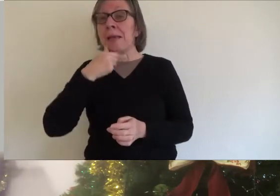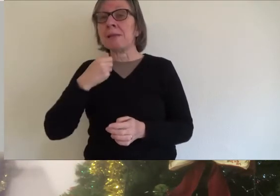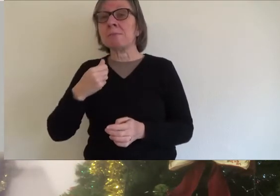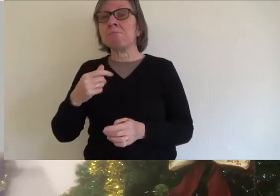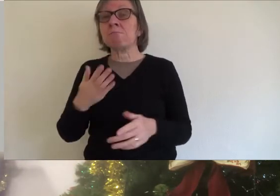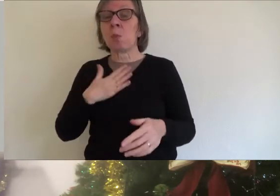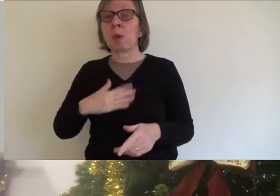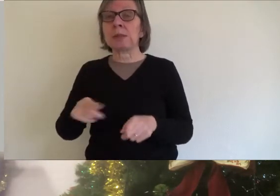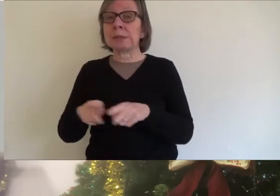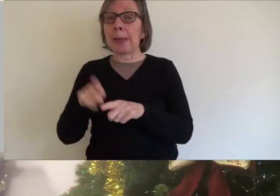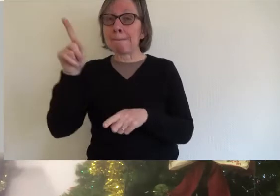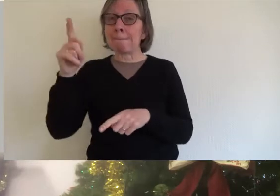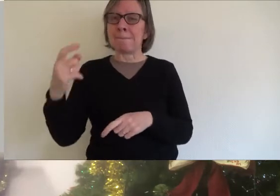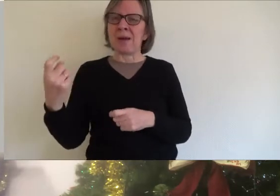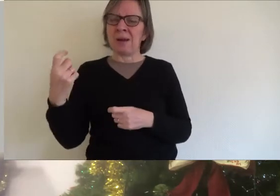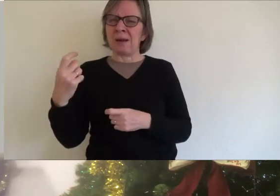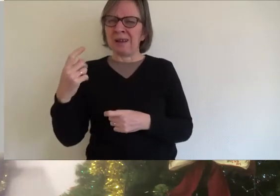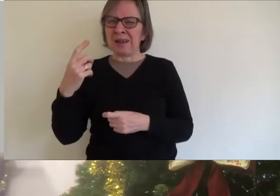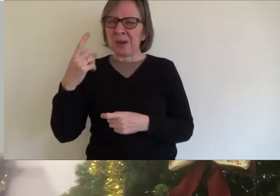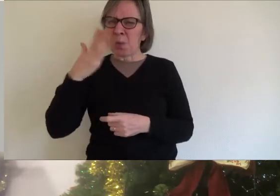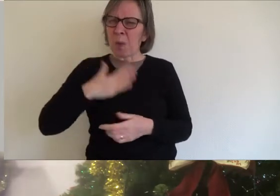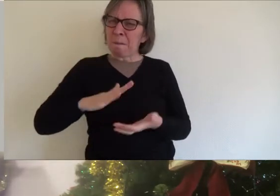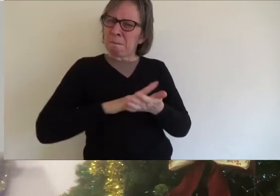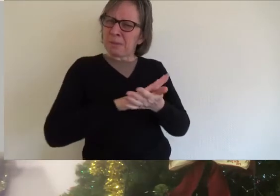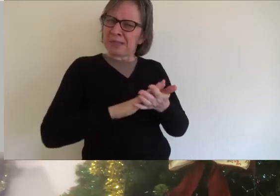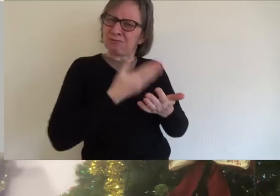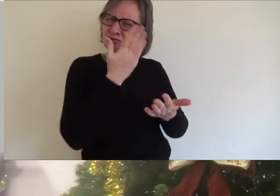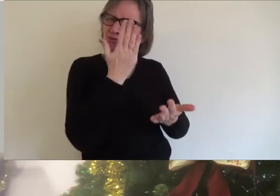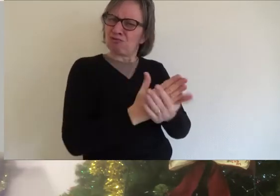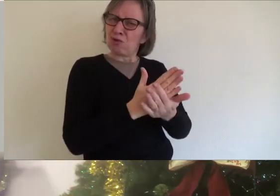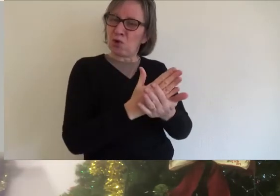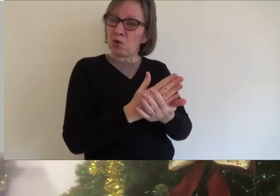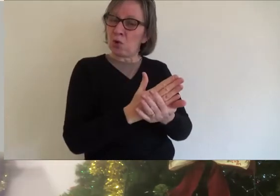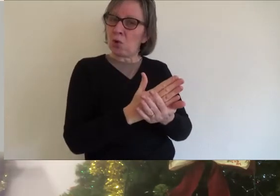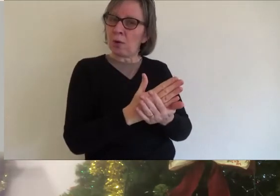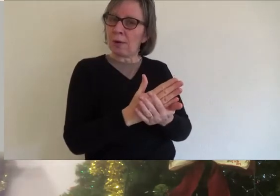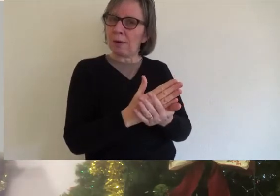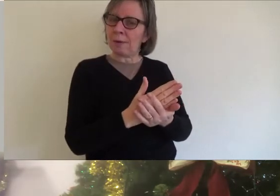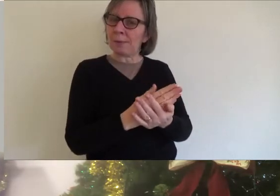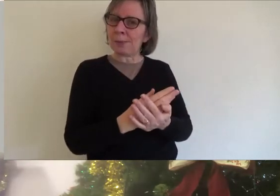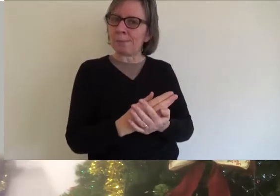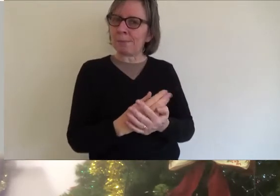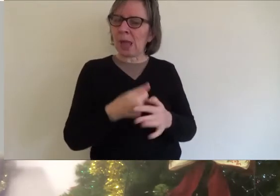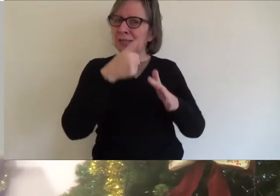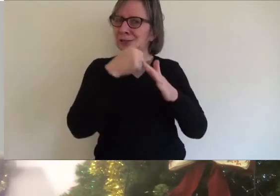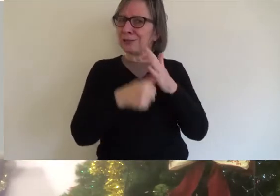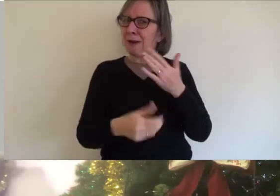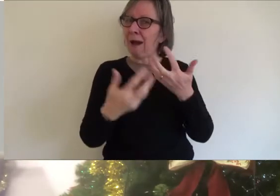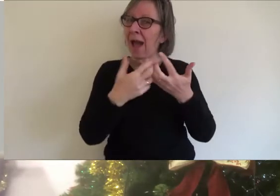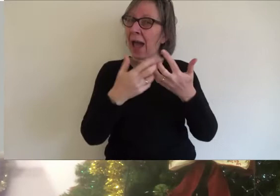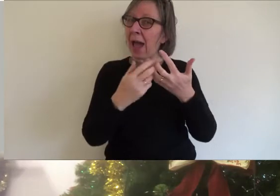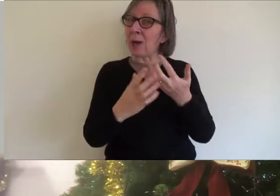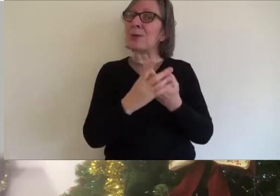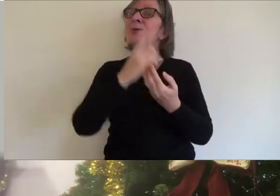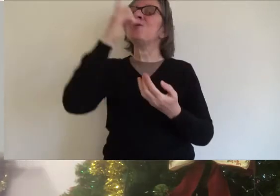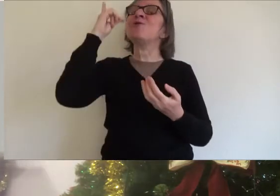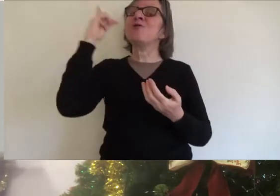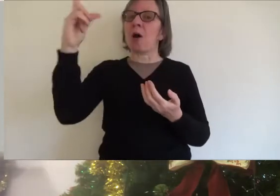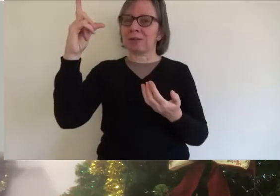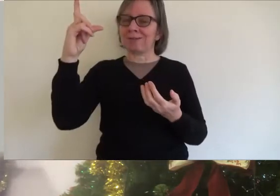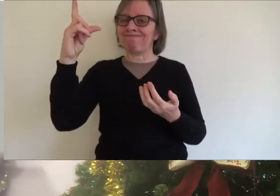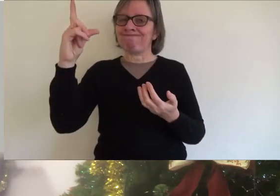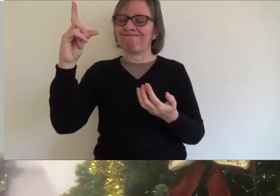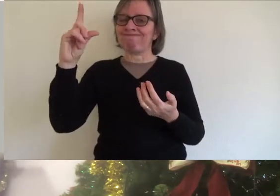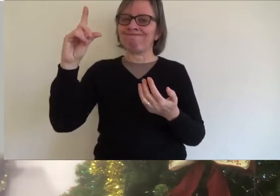And in their search for the meaning, it was God who became the initiator. God is the initiator. It was God